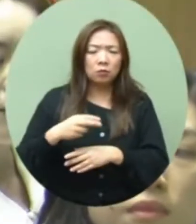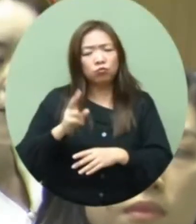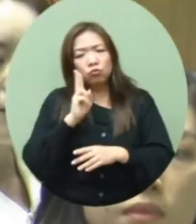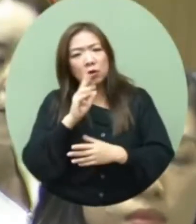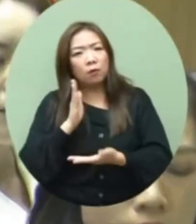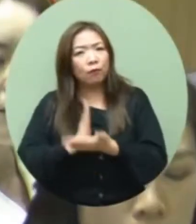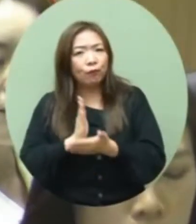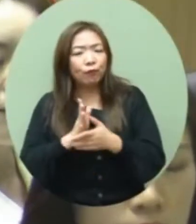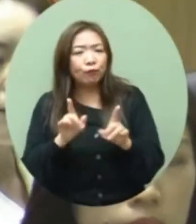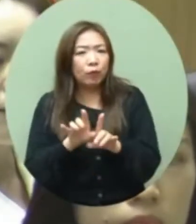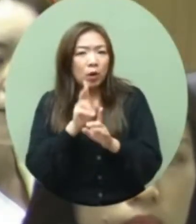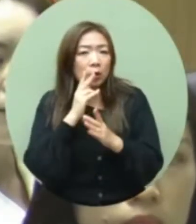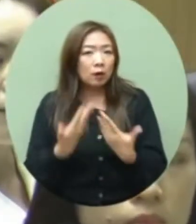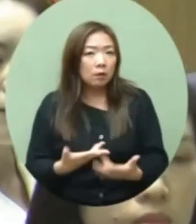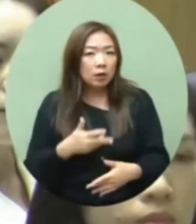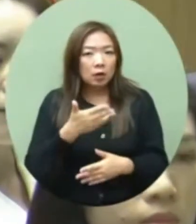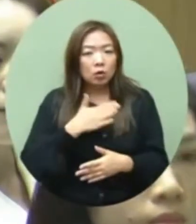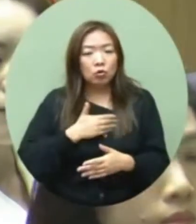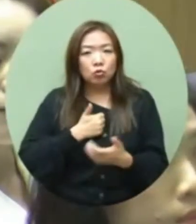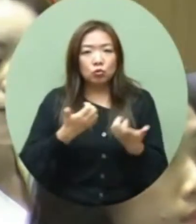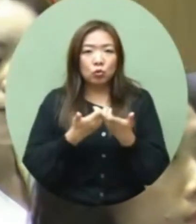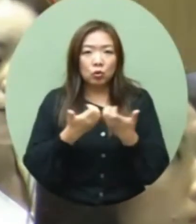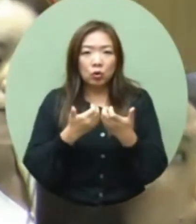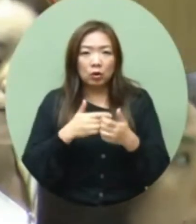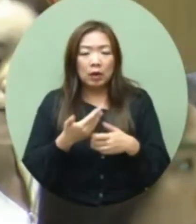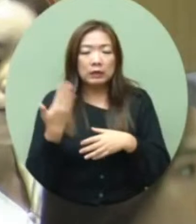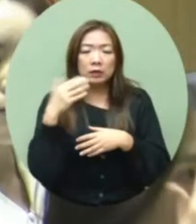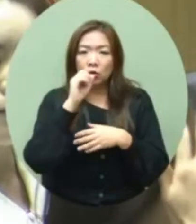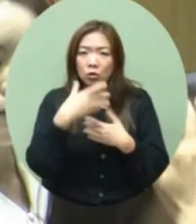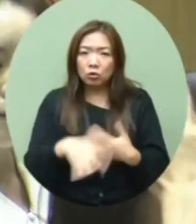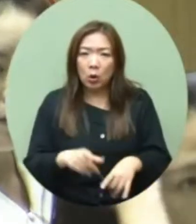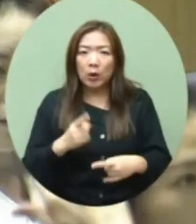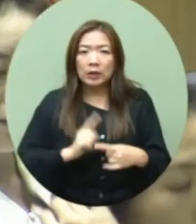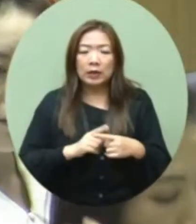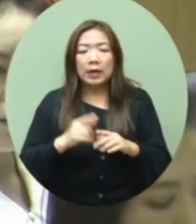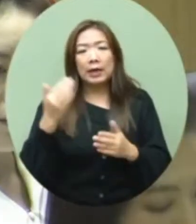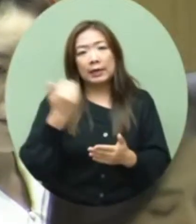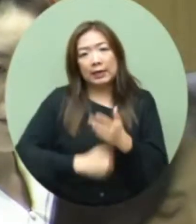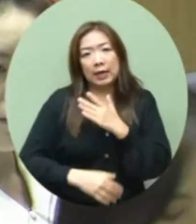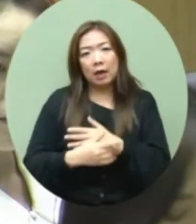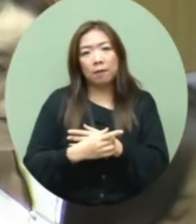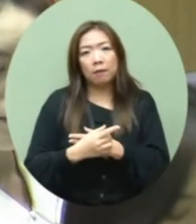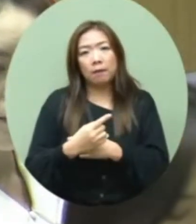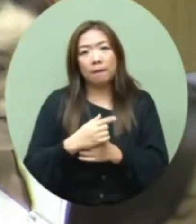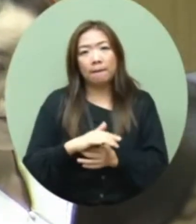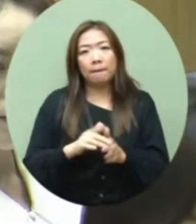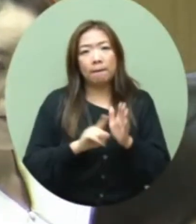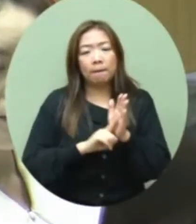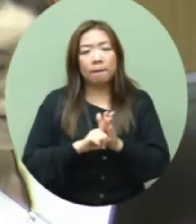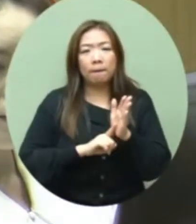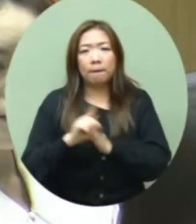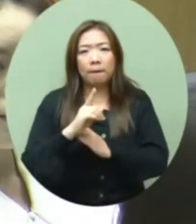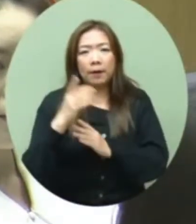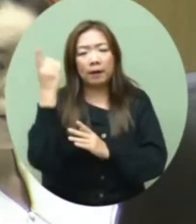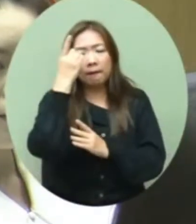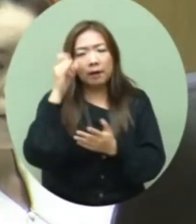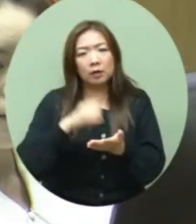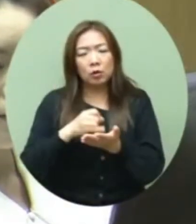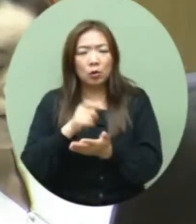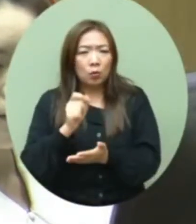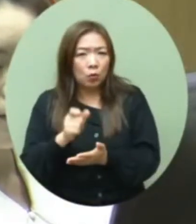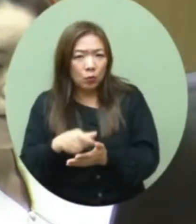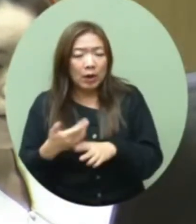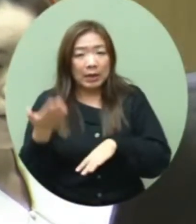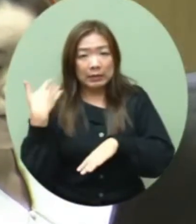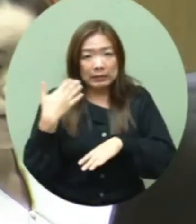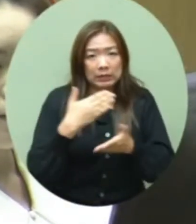Some measures may be different from this stance of the government in the past. Say, in the budget, there was